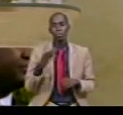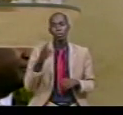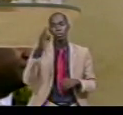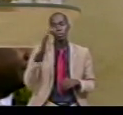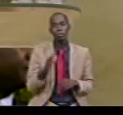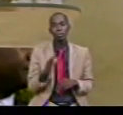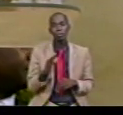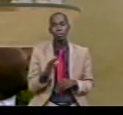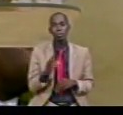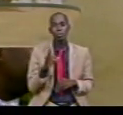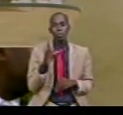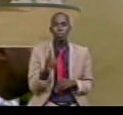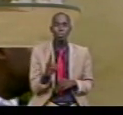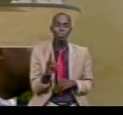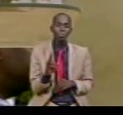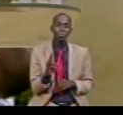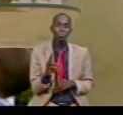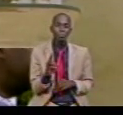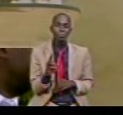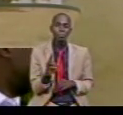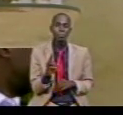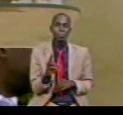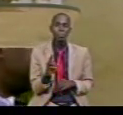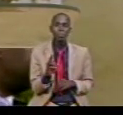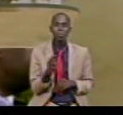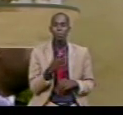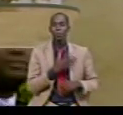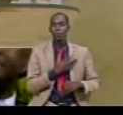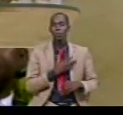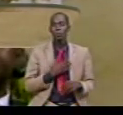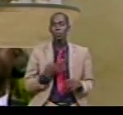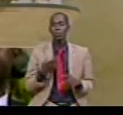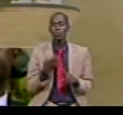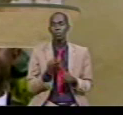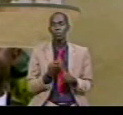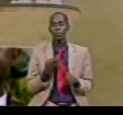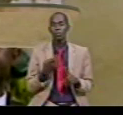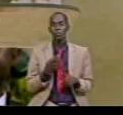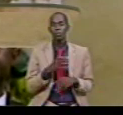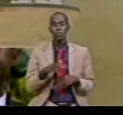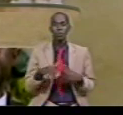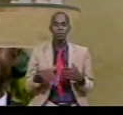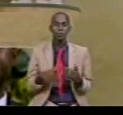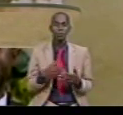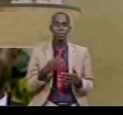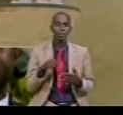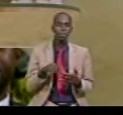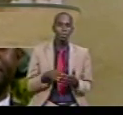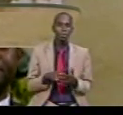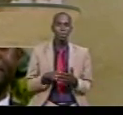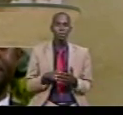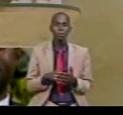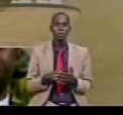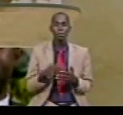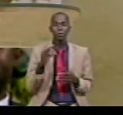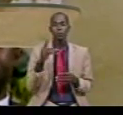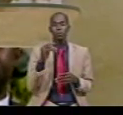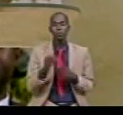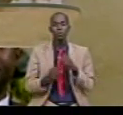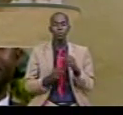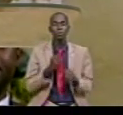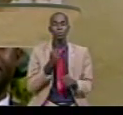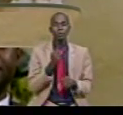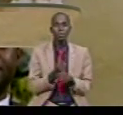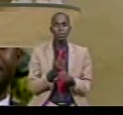Warm greetings from Bulgaria and from all youths globally on this occasion of the 50th